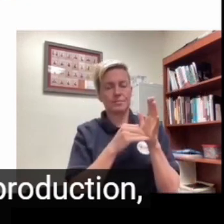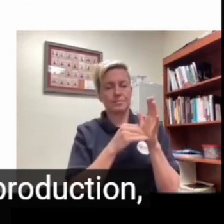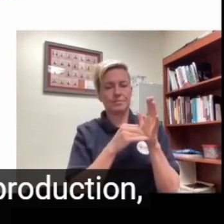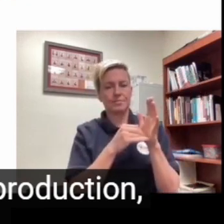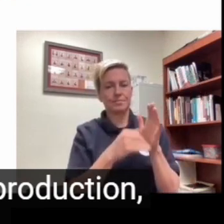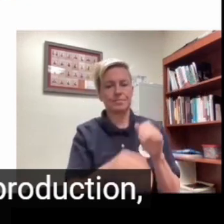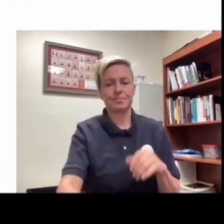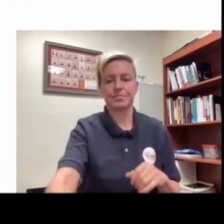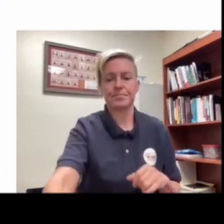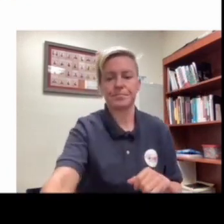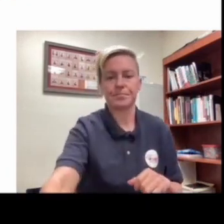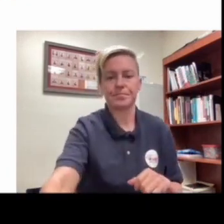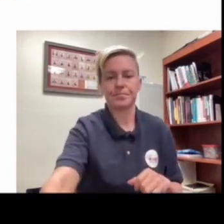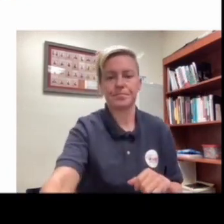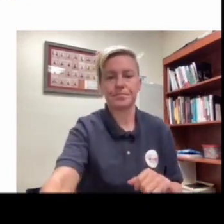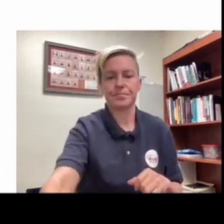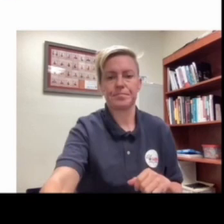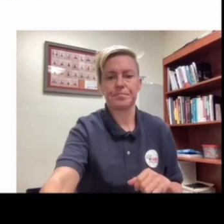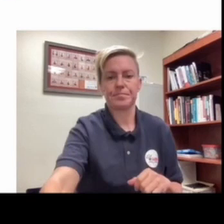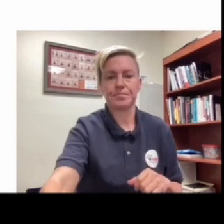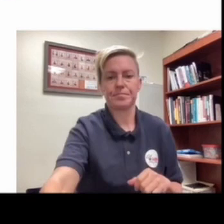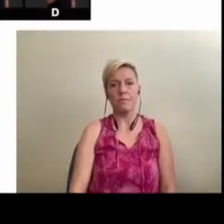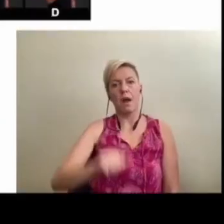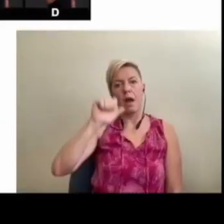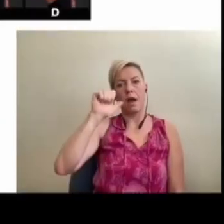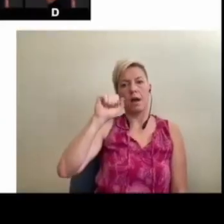receptive fingerspelling.